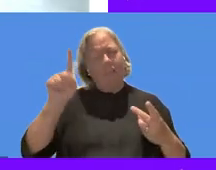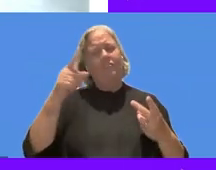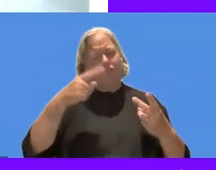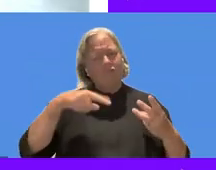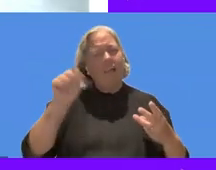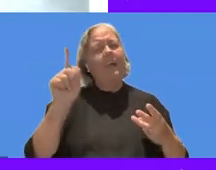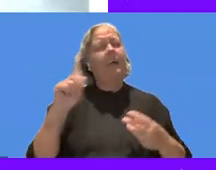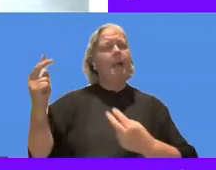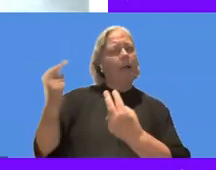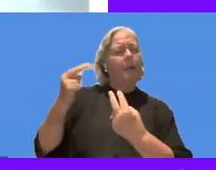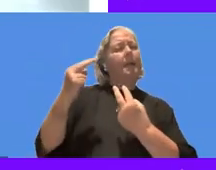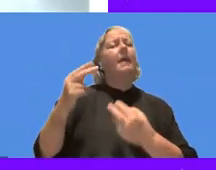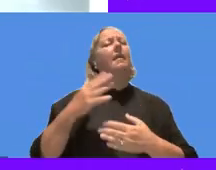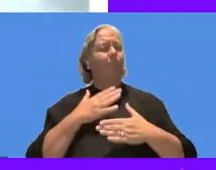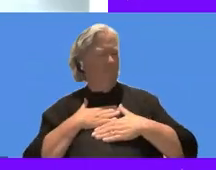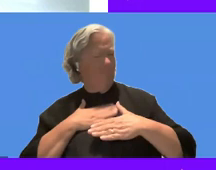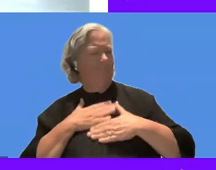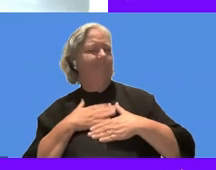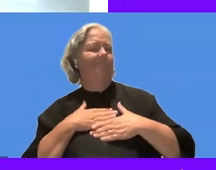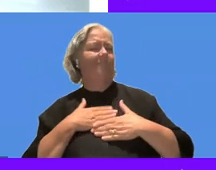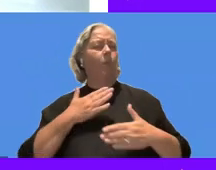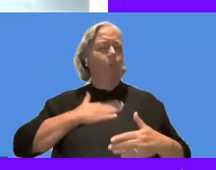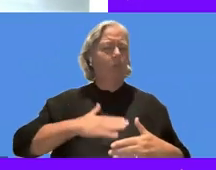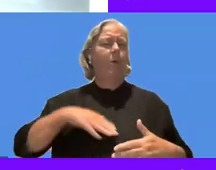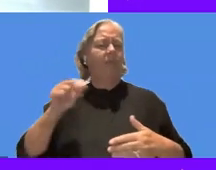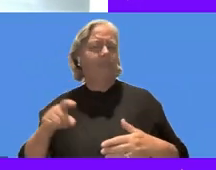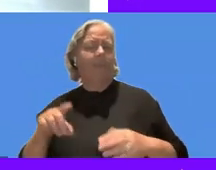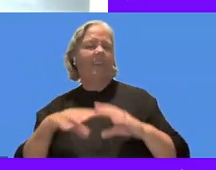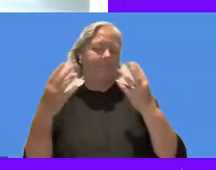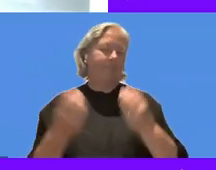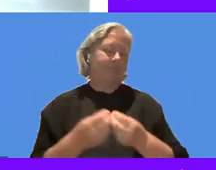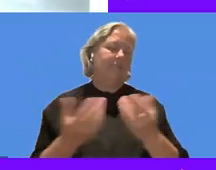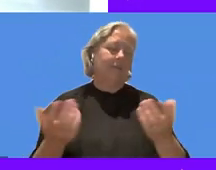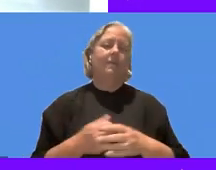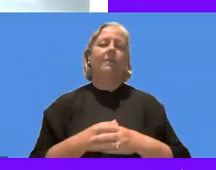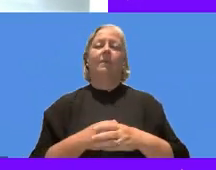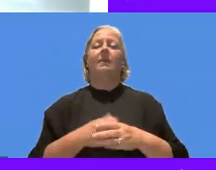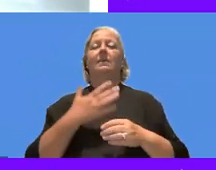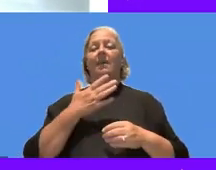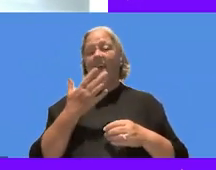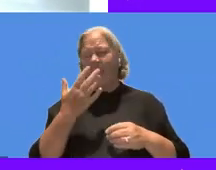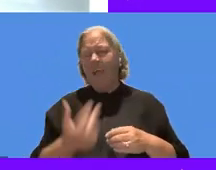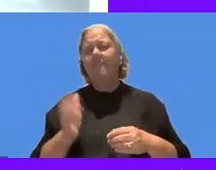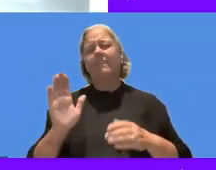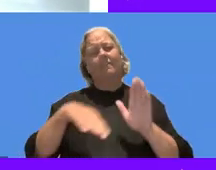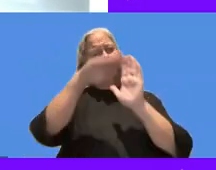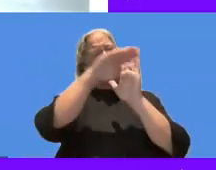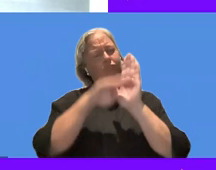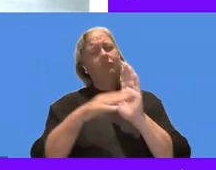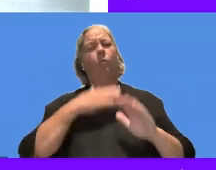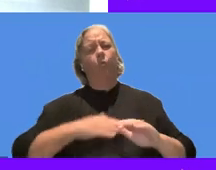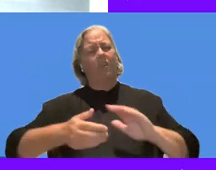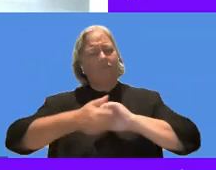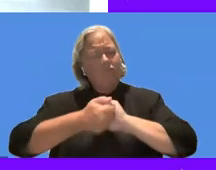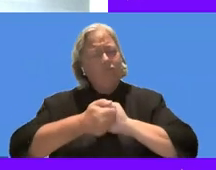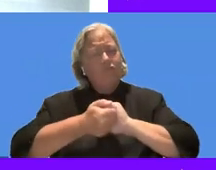well. And the few studies that have used peer research methods highlight the potential rewards of such collaborations and the possibility of